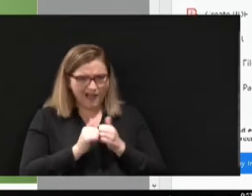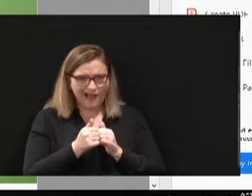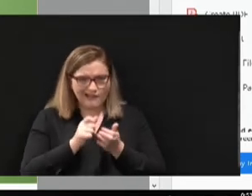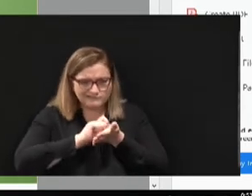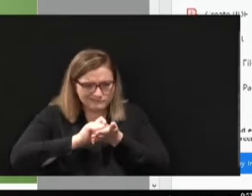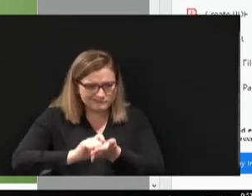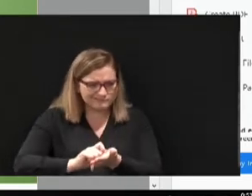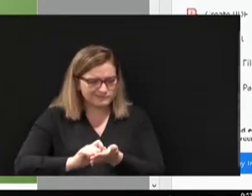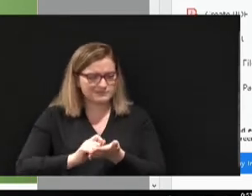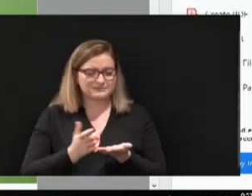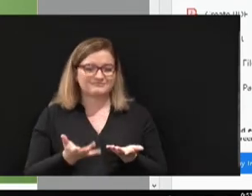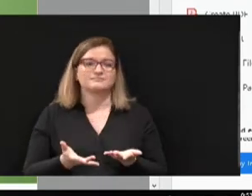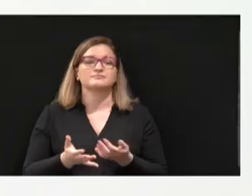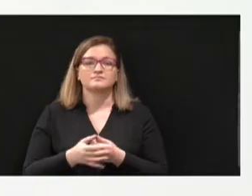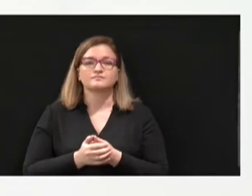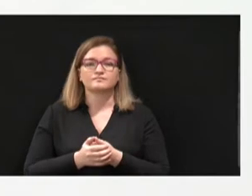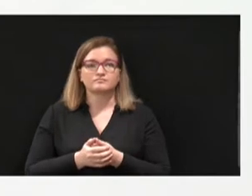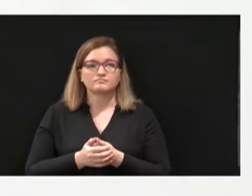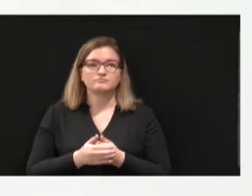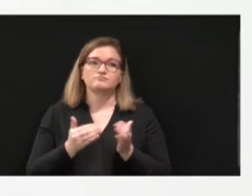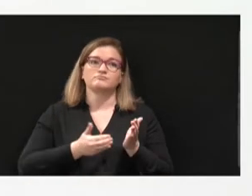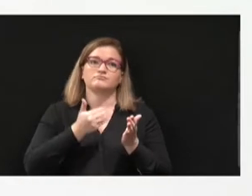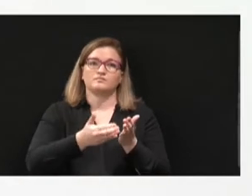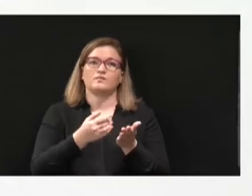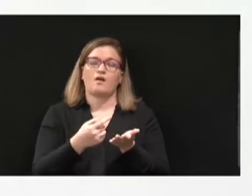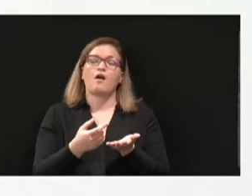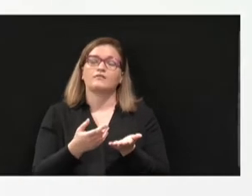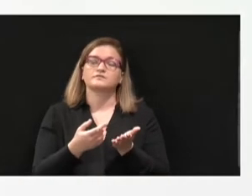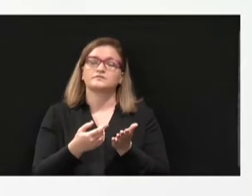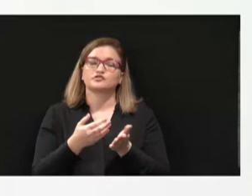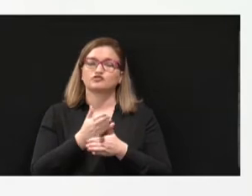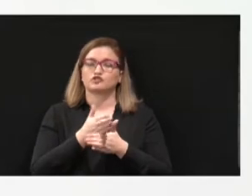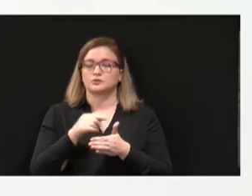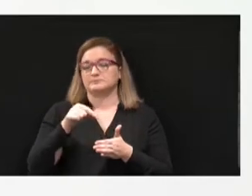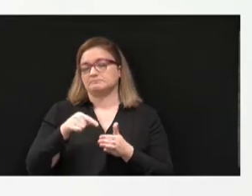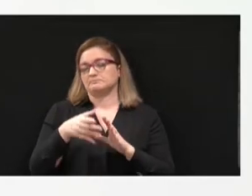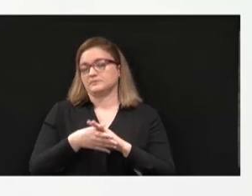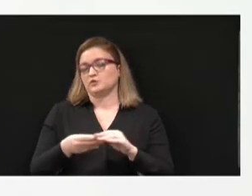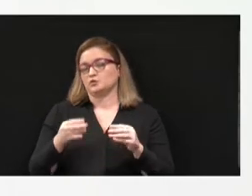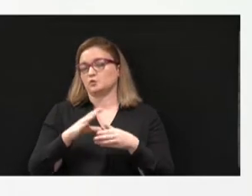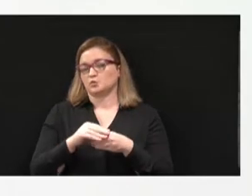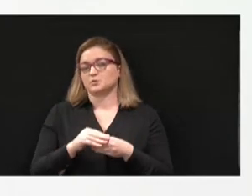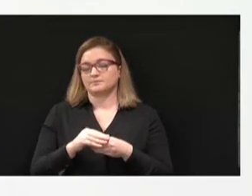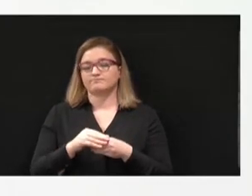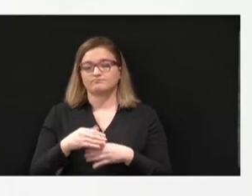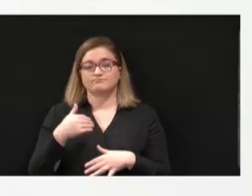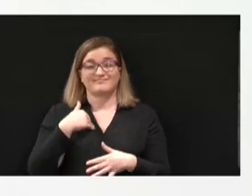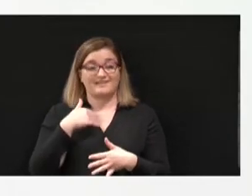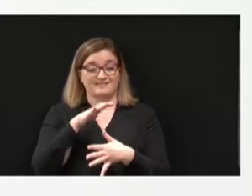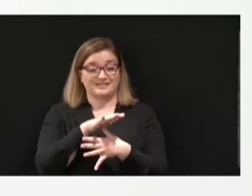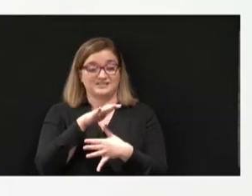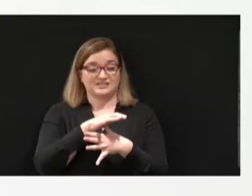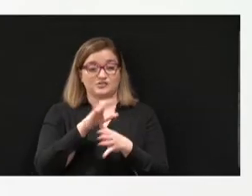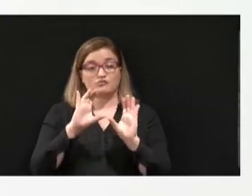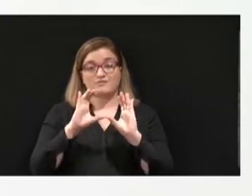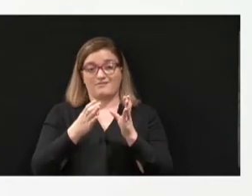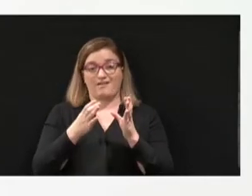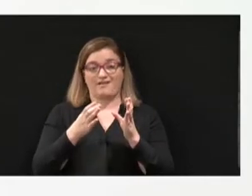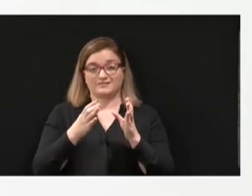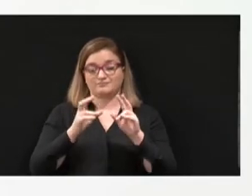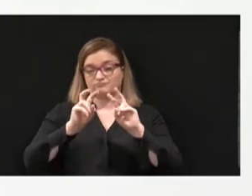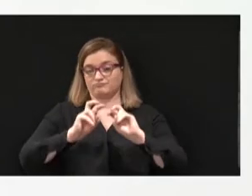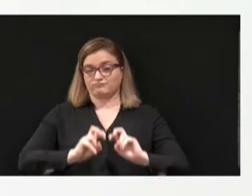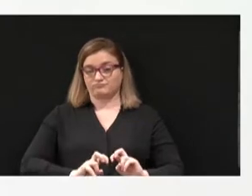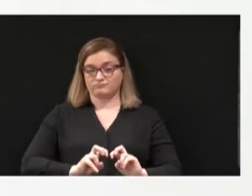the story of when I worked at Brebeuf several years ago. There was a senior class in film analysis, and